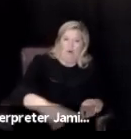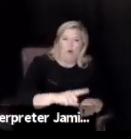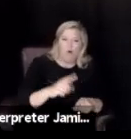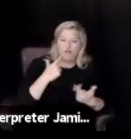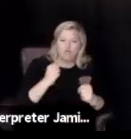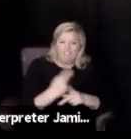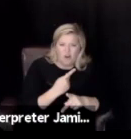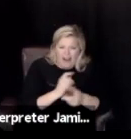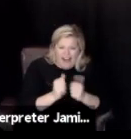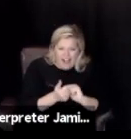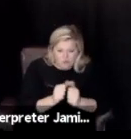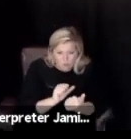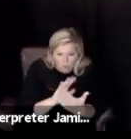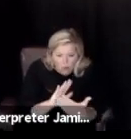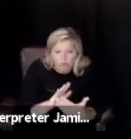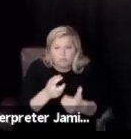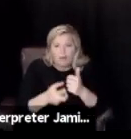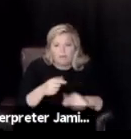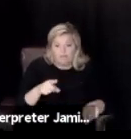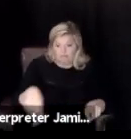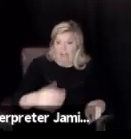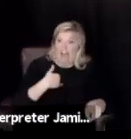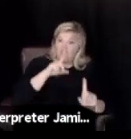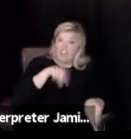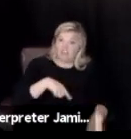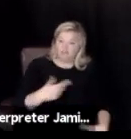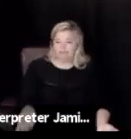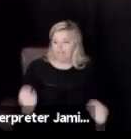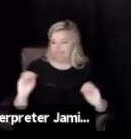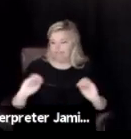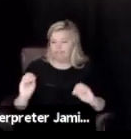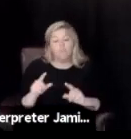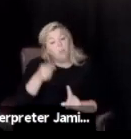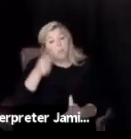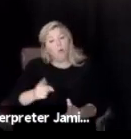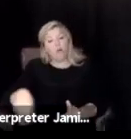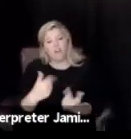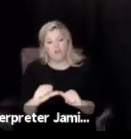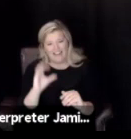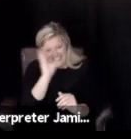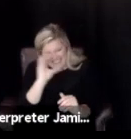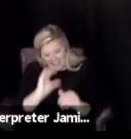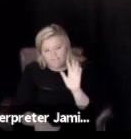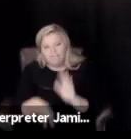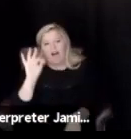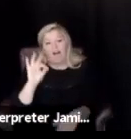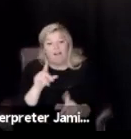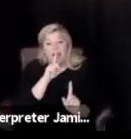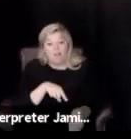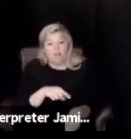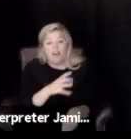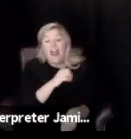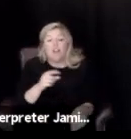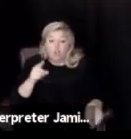issue. They don't have the answer. They're looking for the answer. And you, my friends, are the